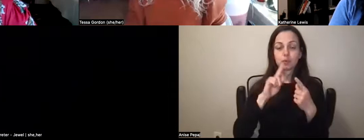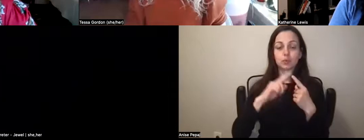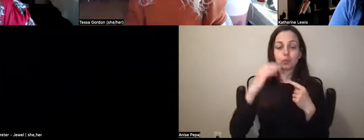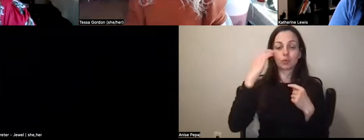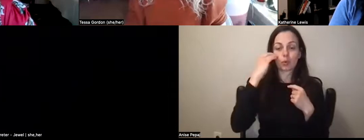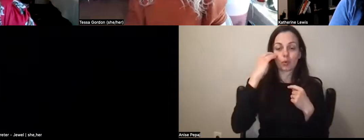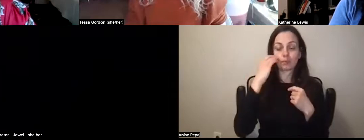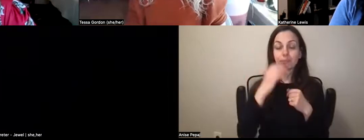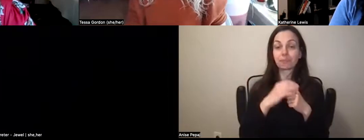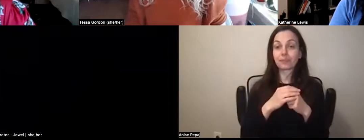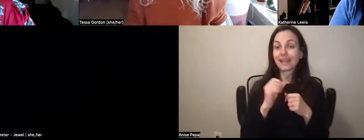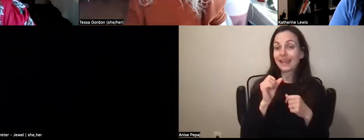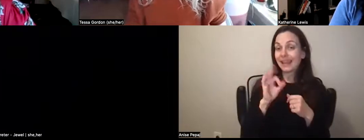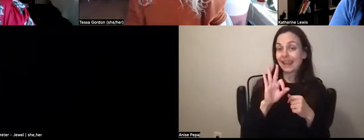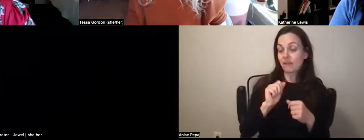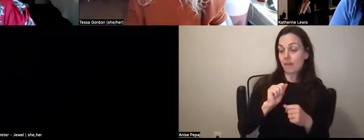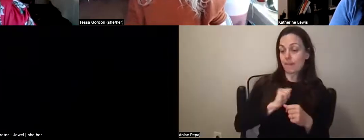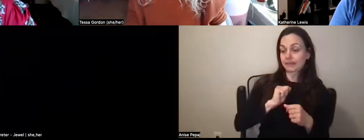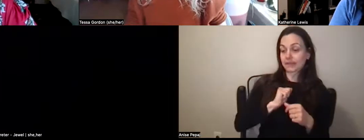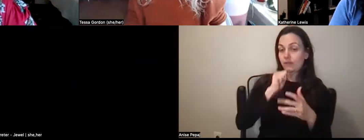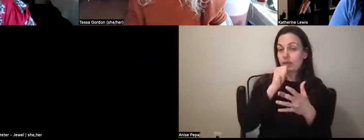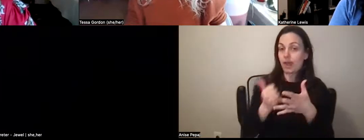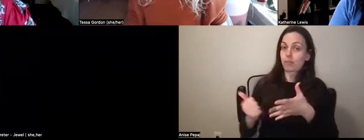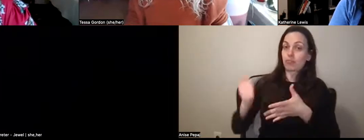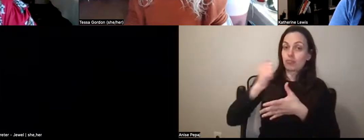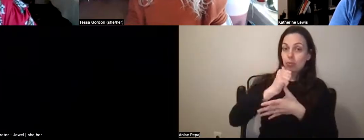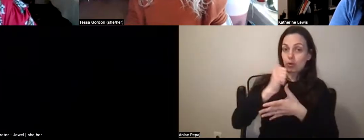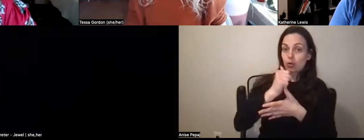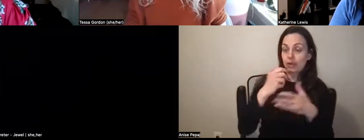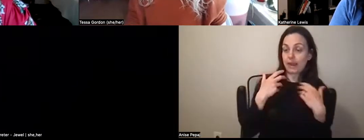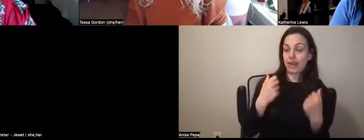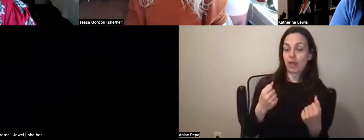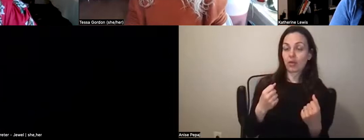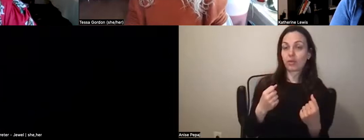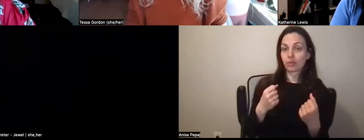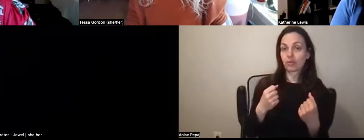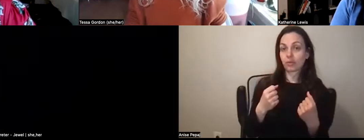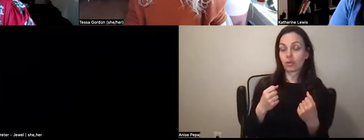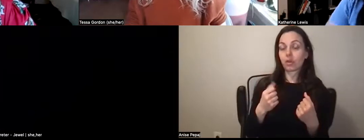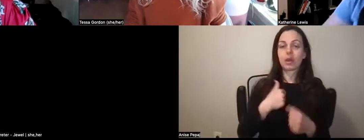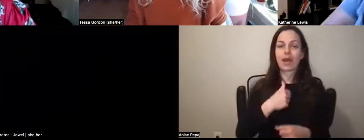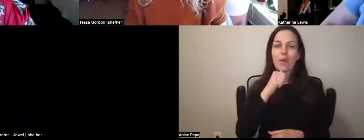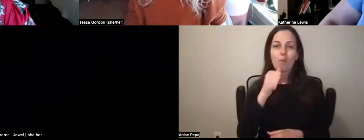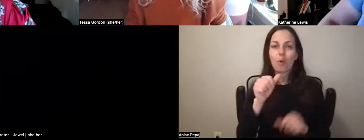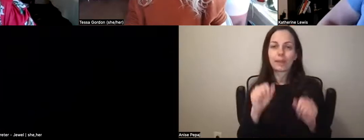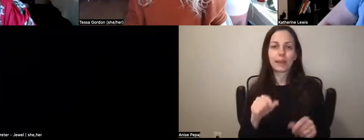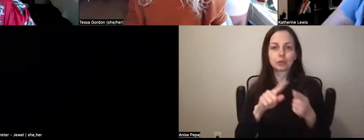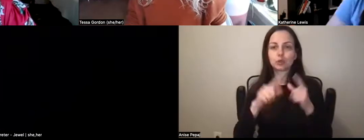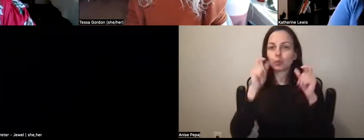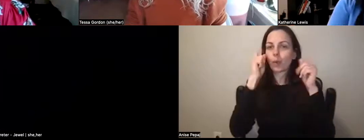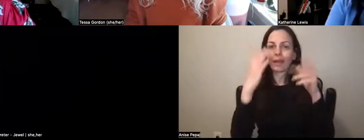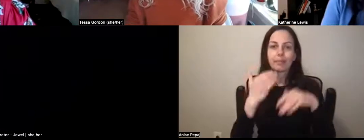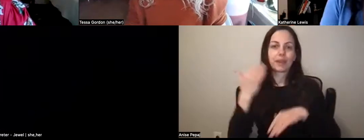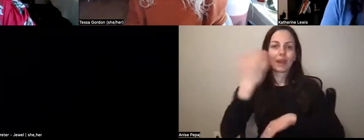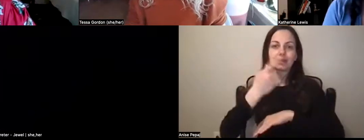that if I don't prioritize my own wellness, broadly defined, I won't be able to wake up the next day